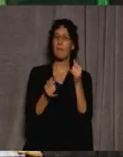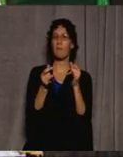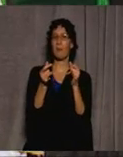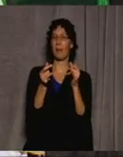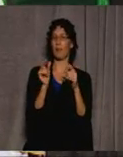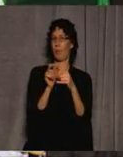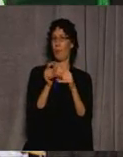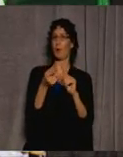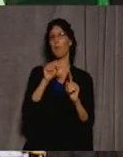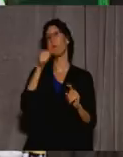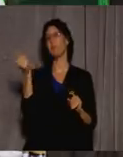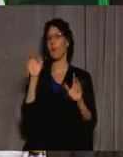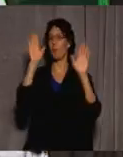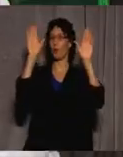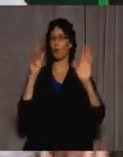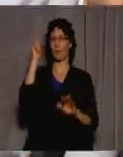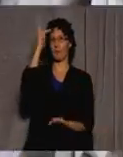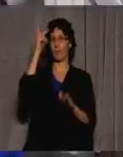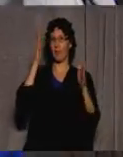philosopher: